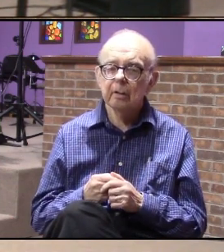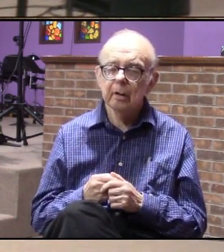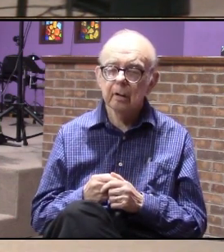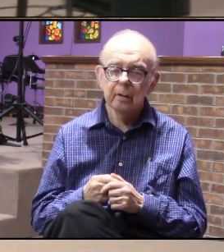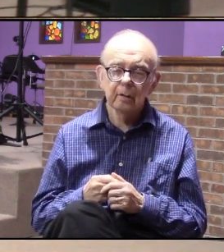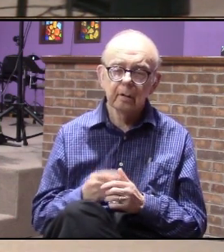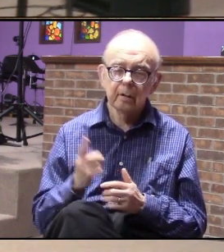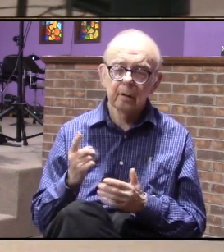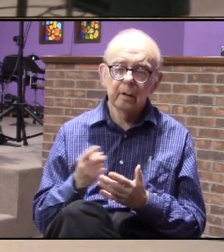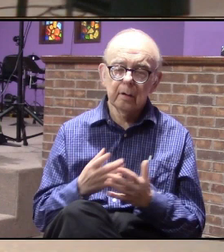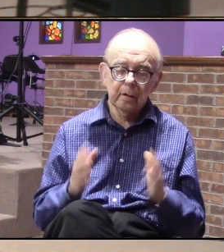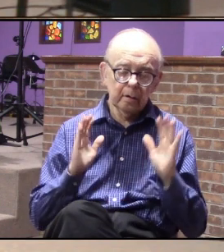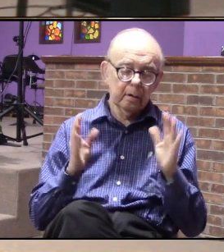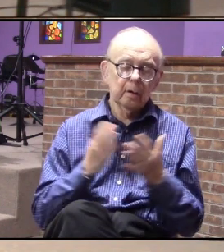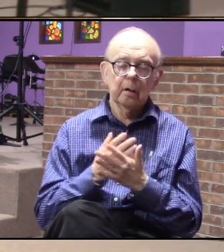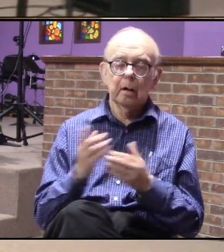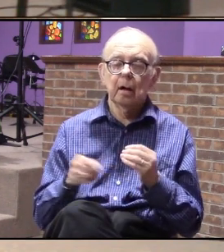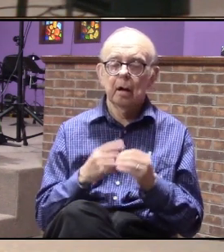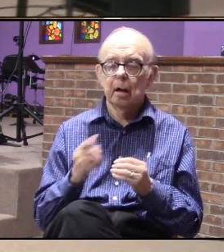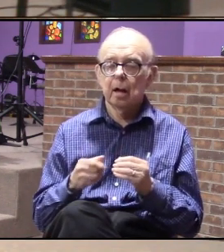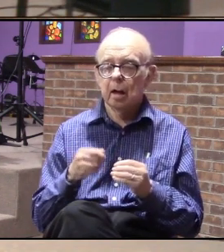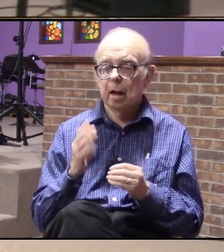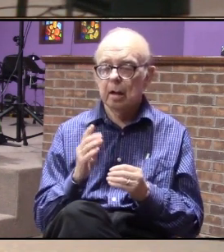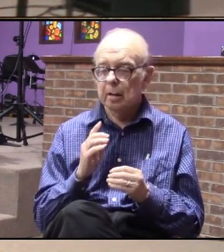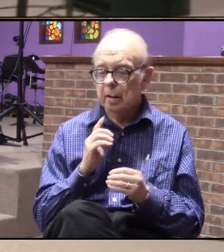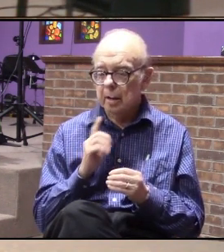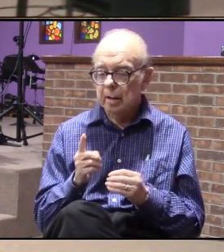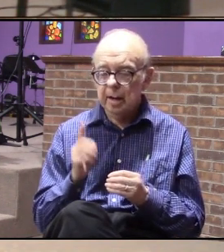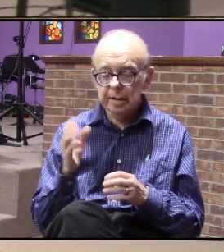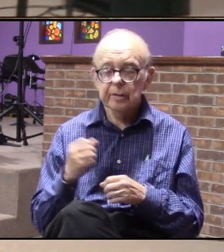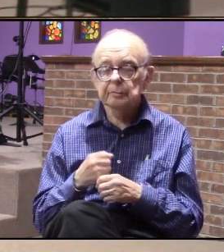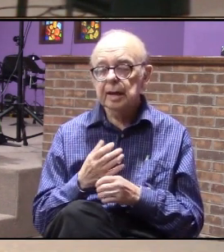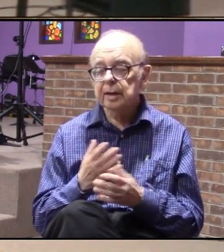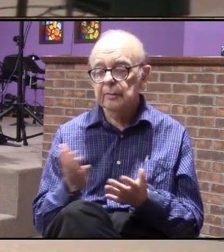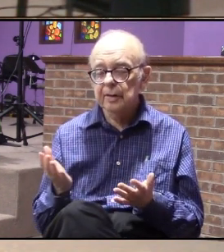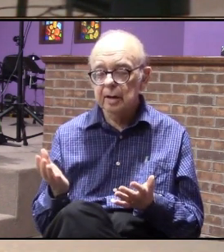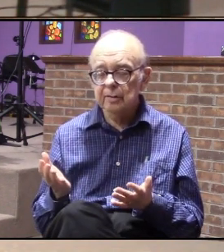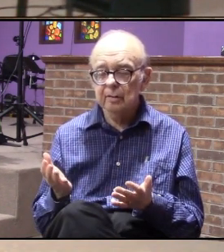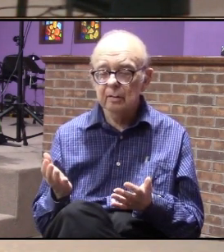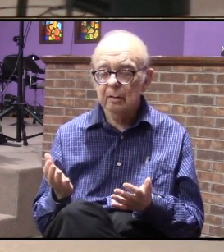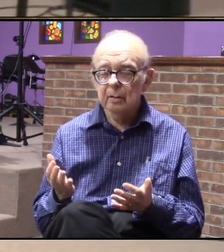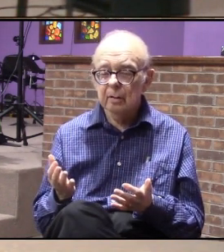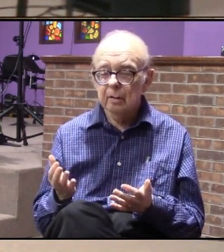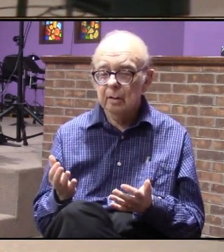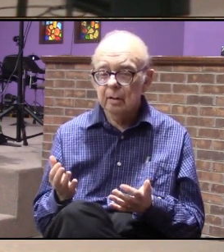And one of the most amazing things about God in his creation,